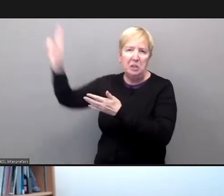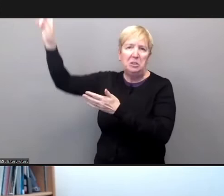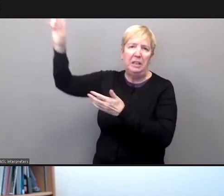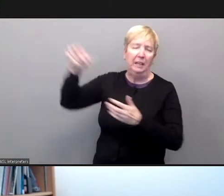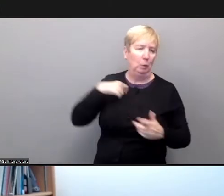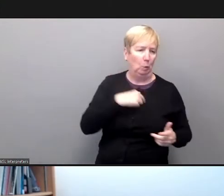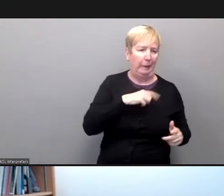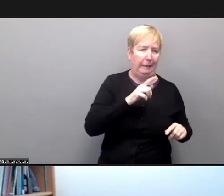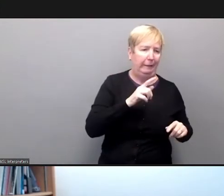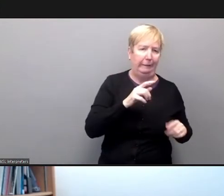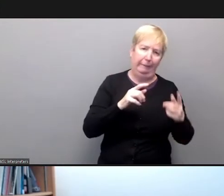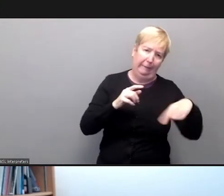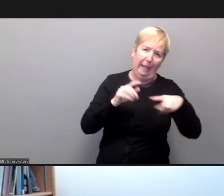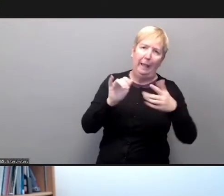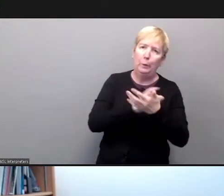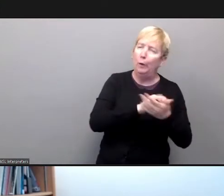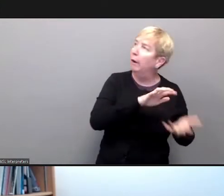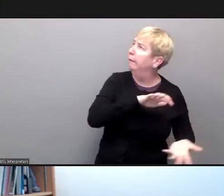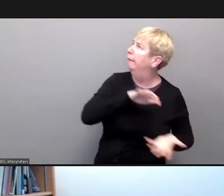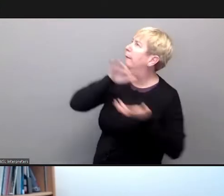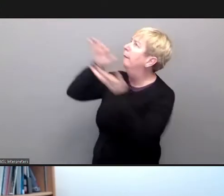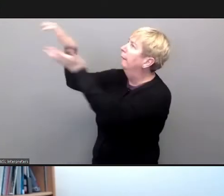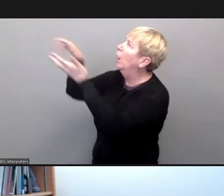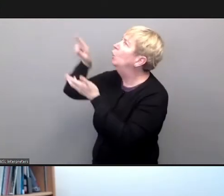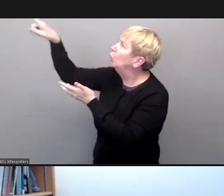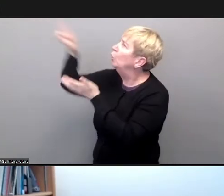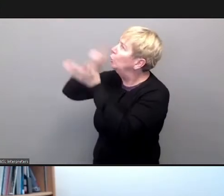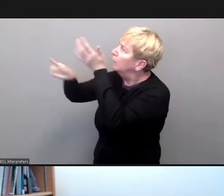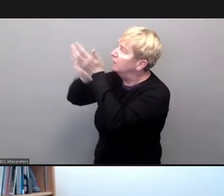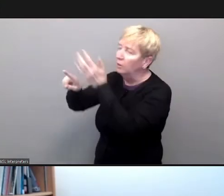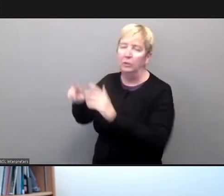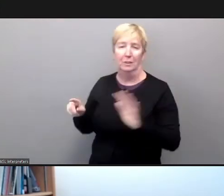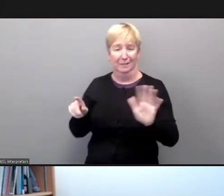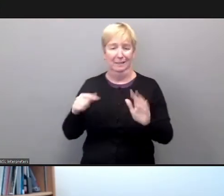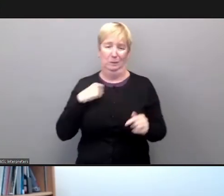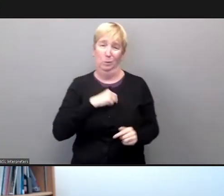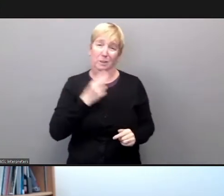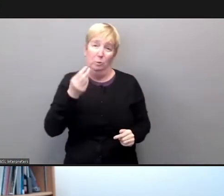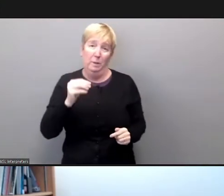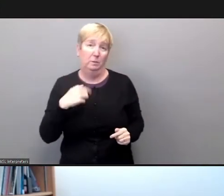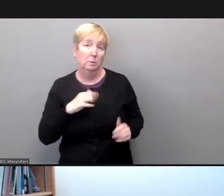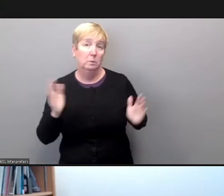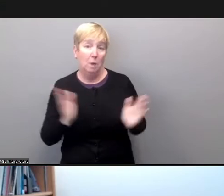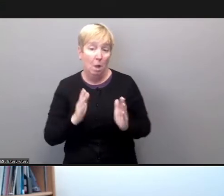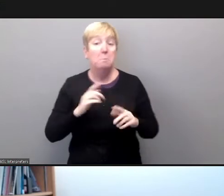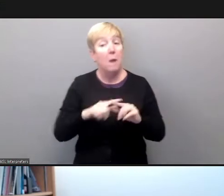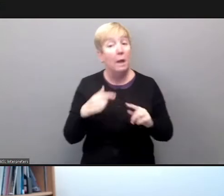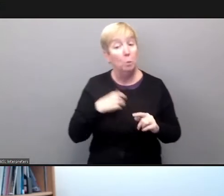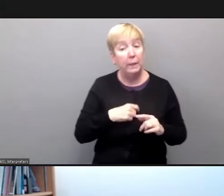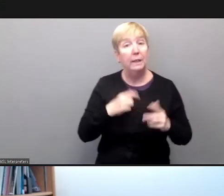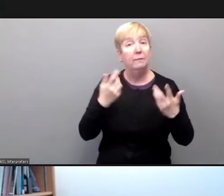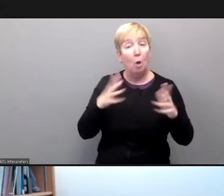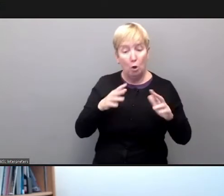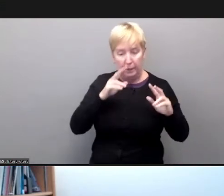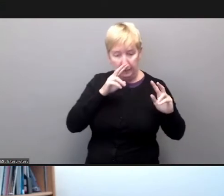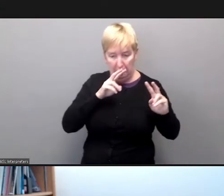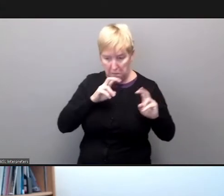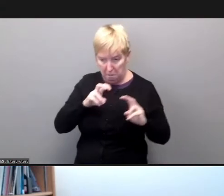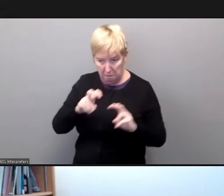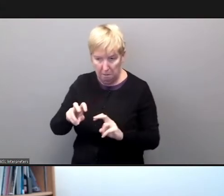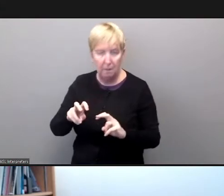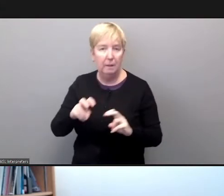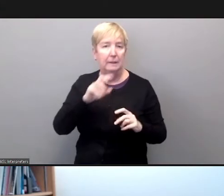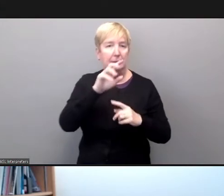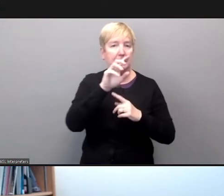But we've done really well. We've identified the first Delta cases in New